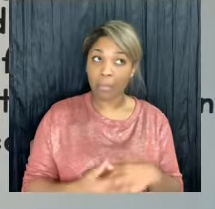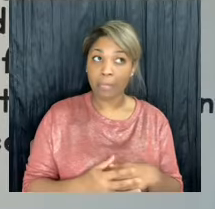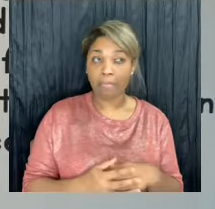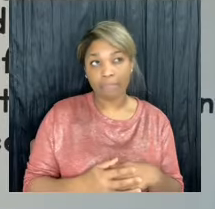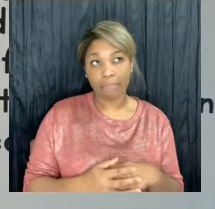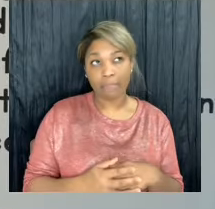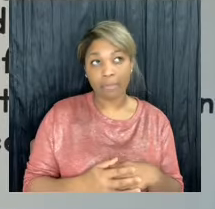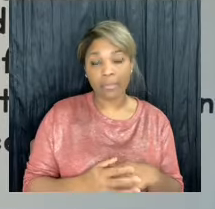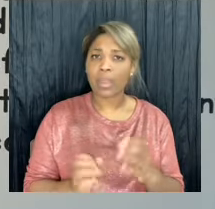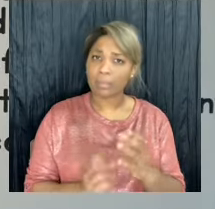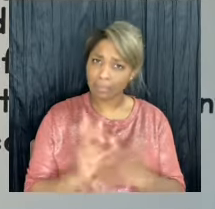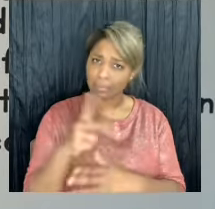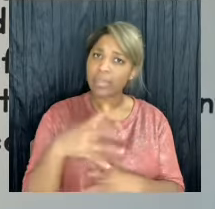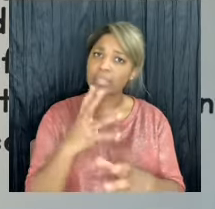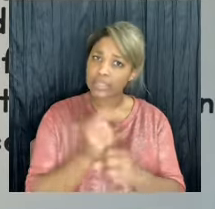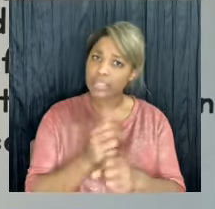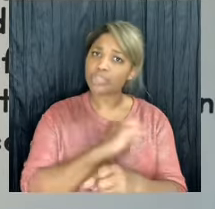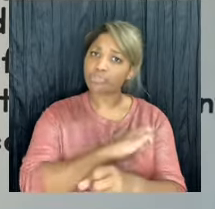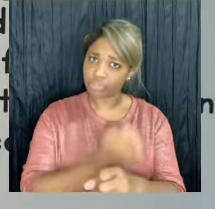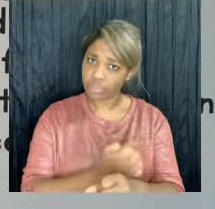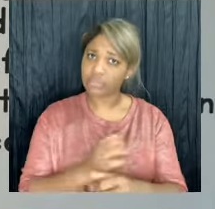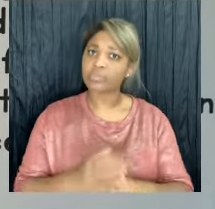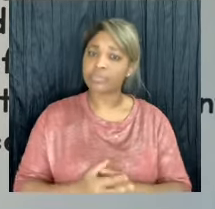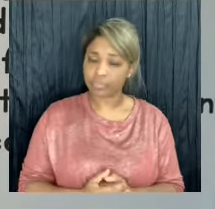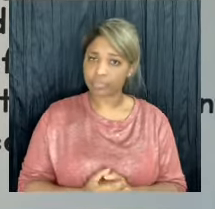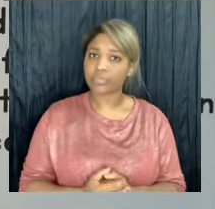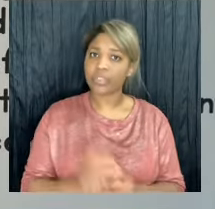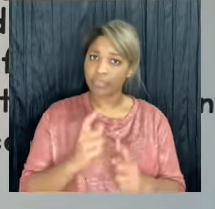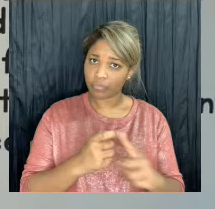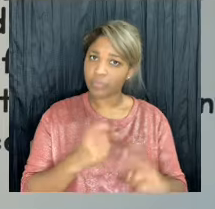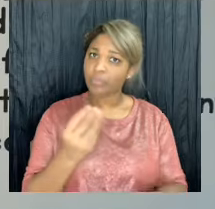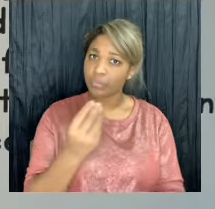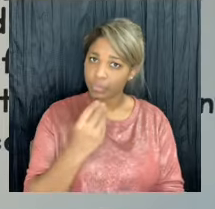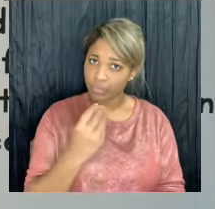Well, plants get energy from food.